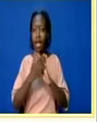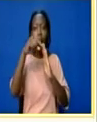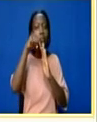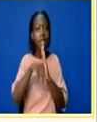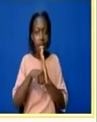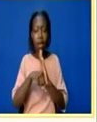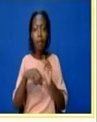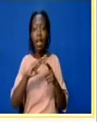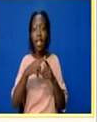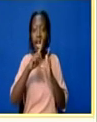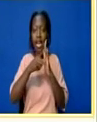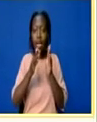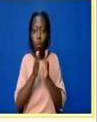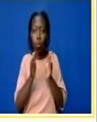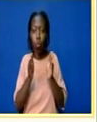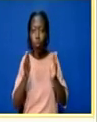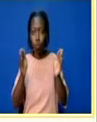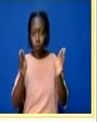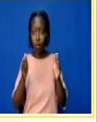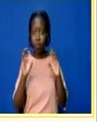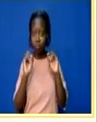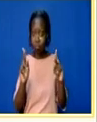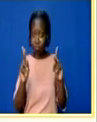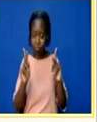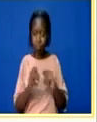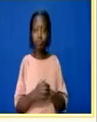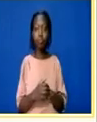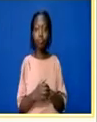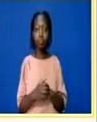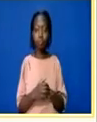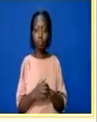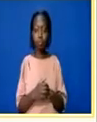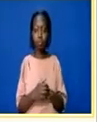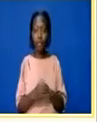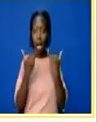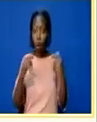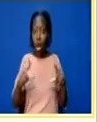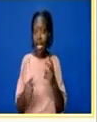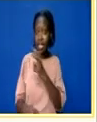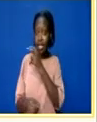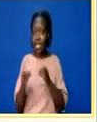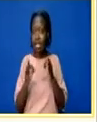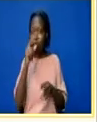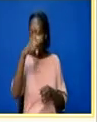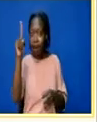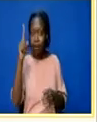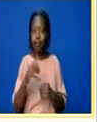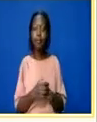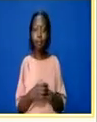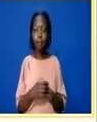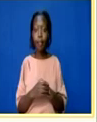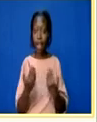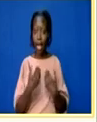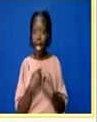it widened. And it widened. Yes. Sawa sawa. Mm. Okay. So let's see if you are correct with what mm. you have said. Mm-hmm. We